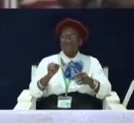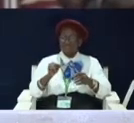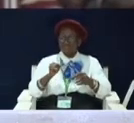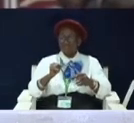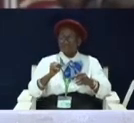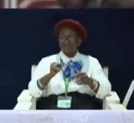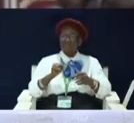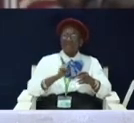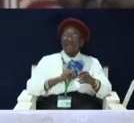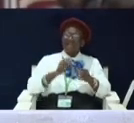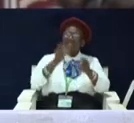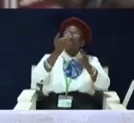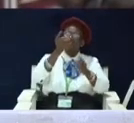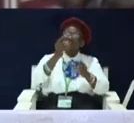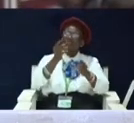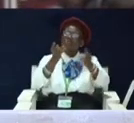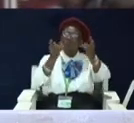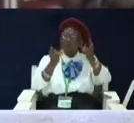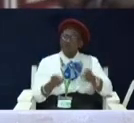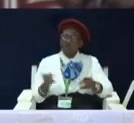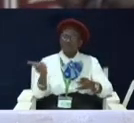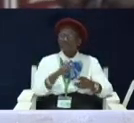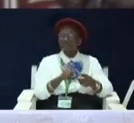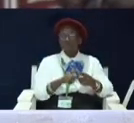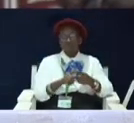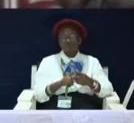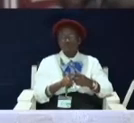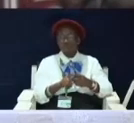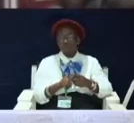a while. I